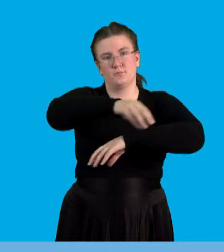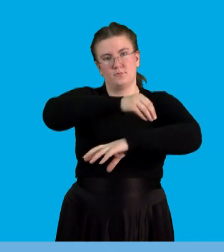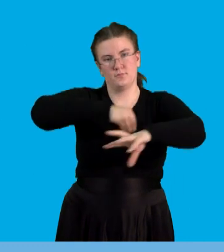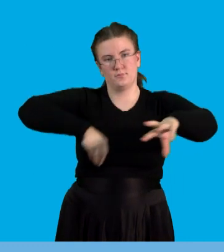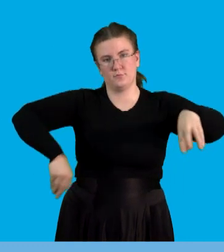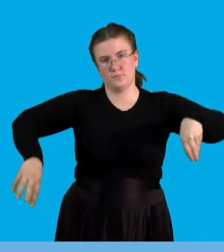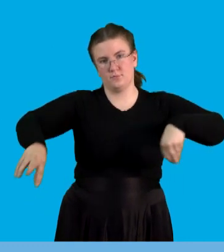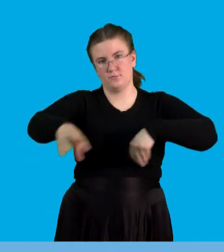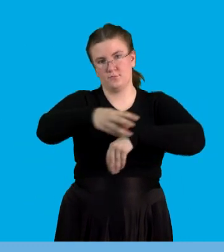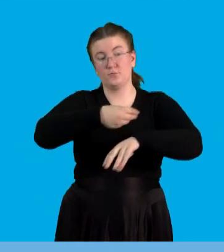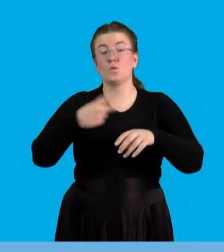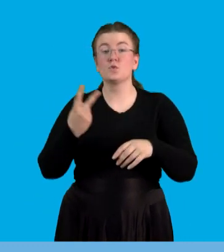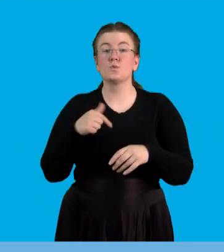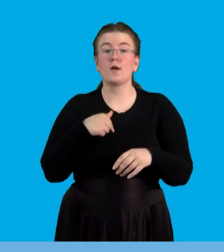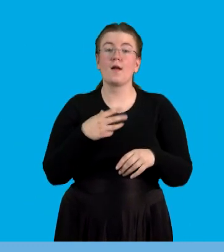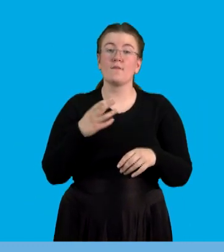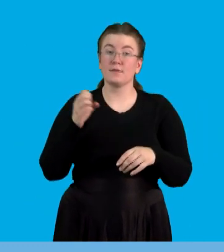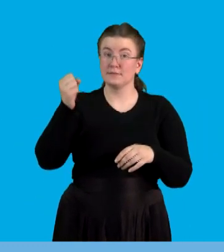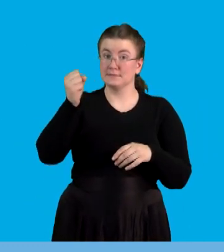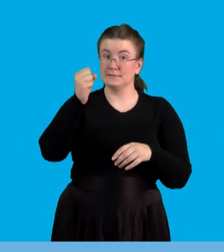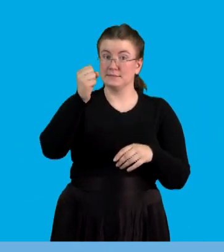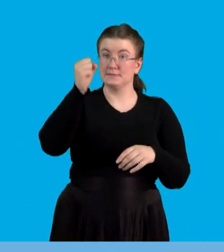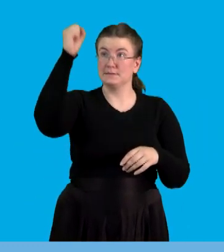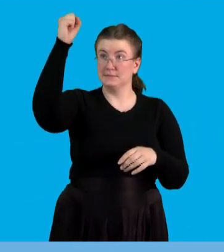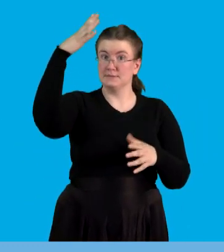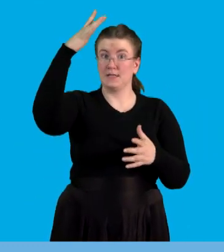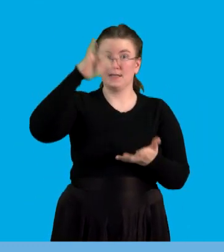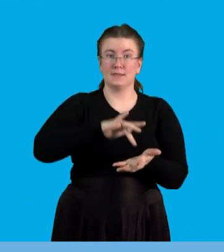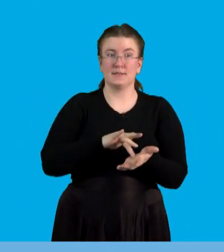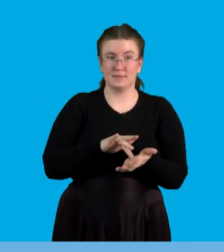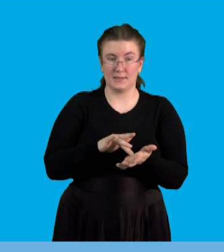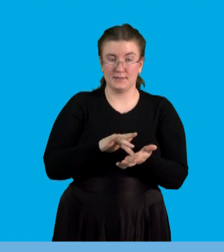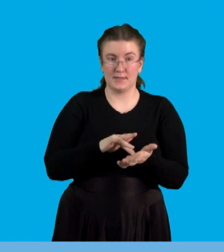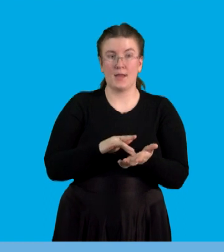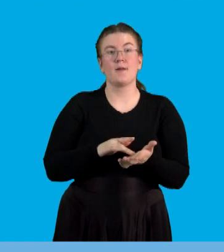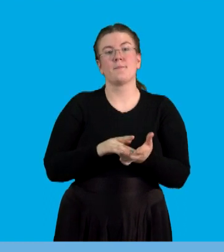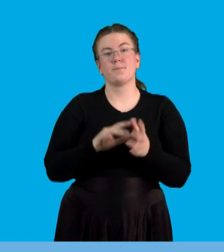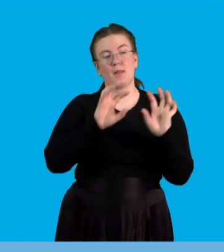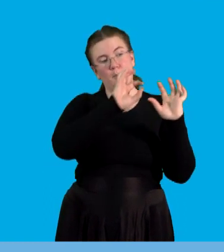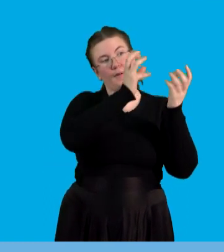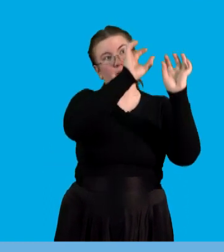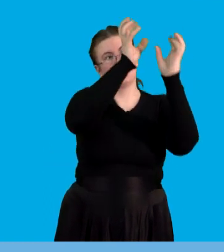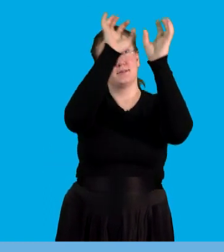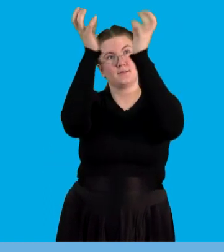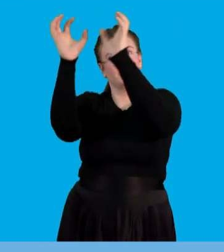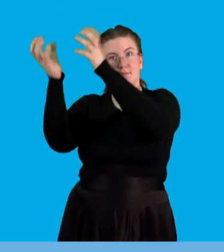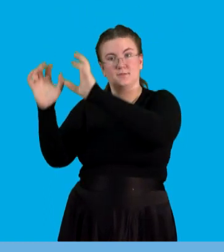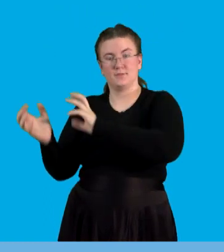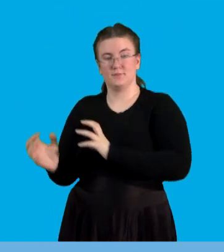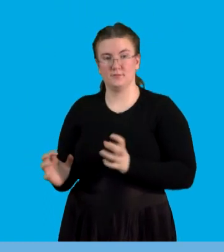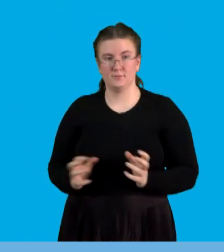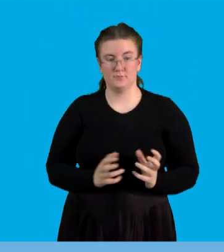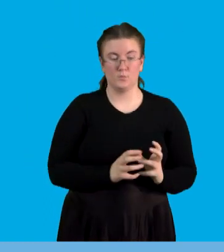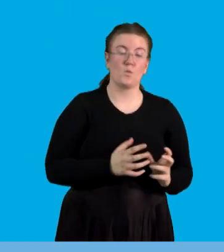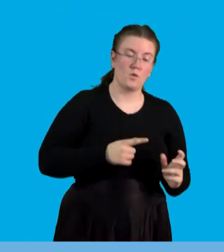have the planets that are orbiting the sun. Now the force of attraction between the sun and all those other planets